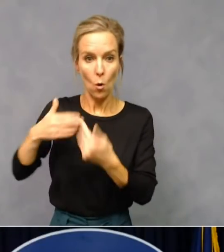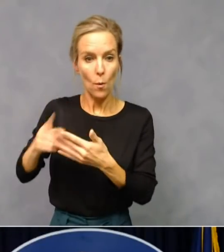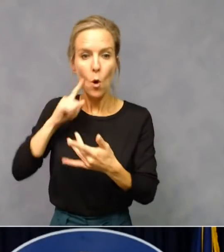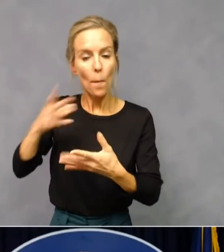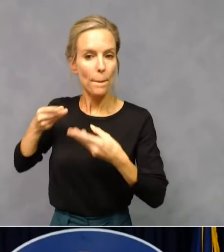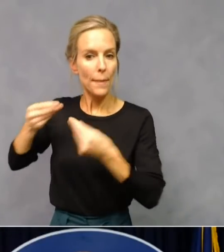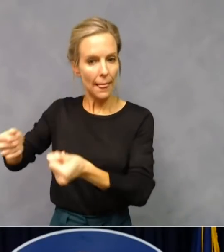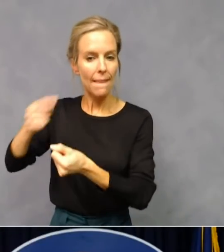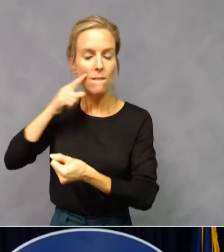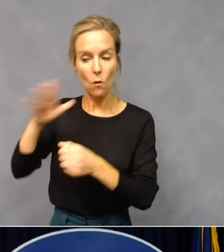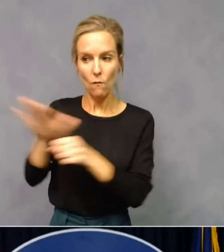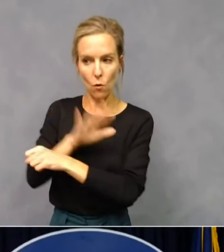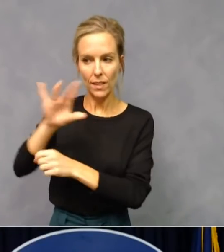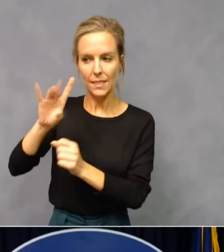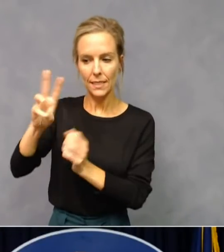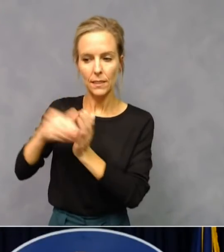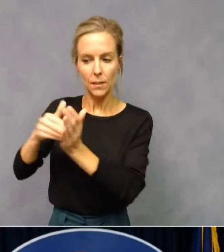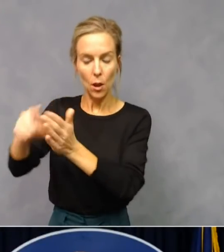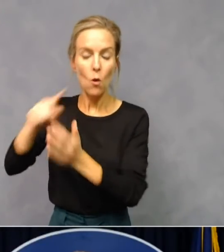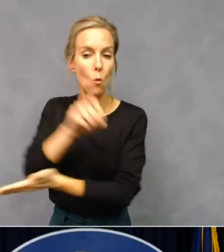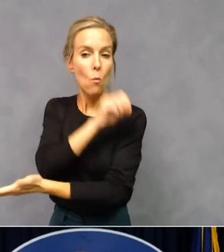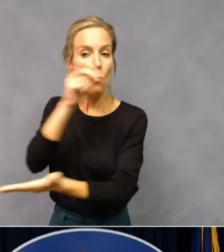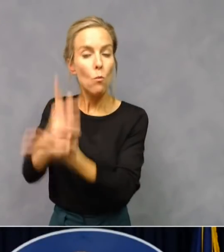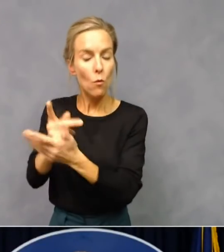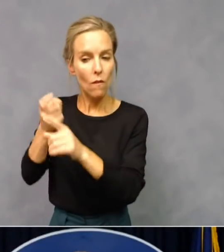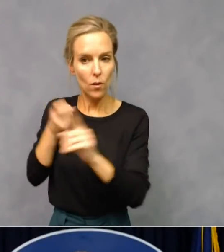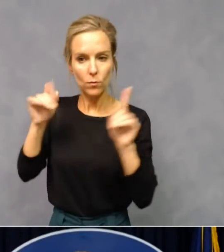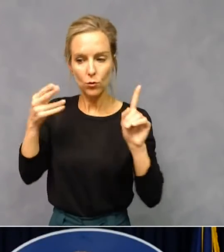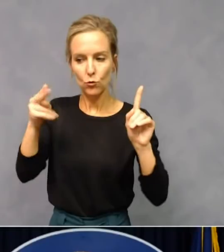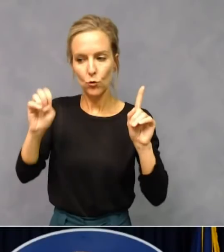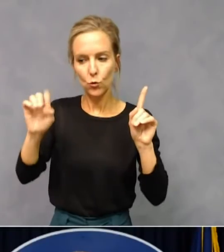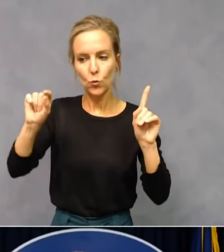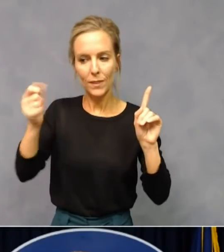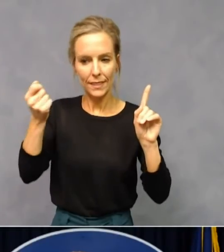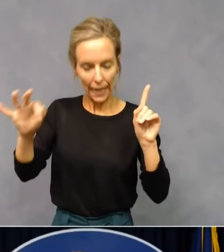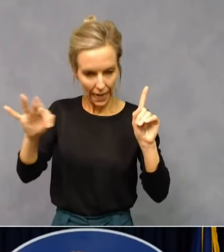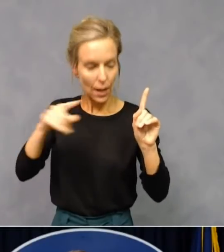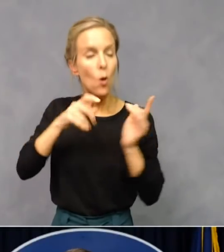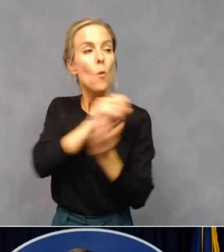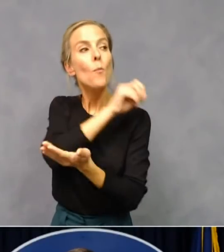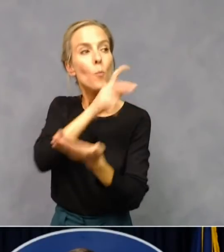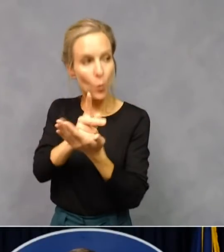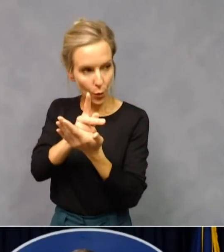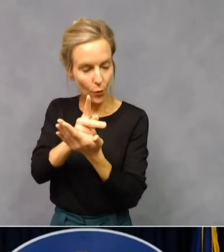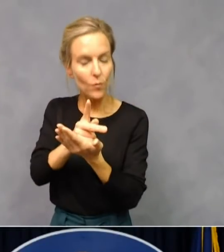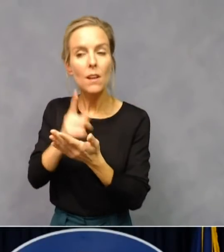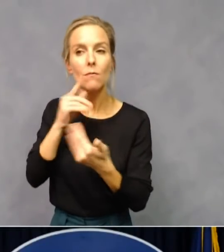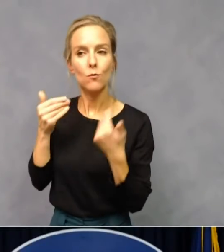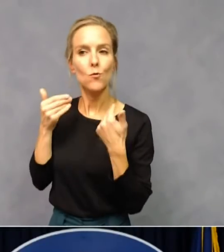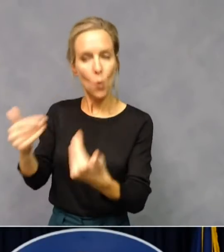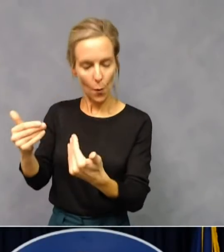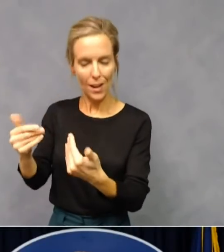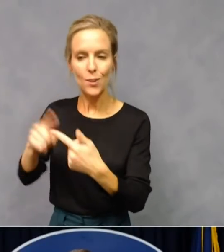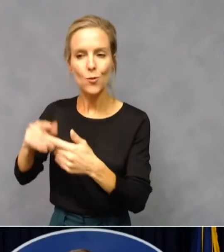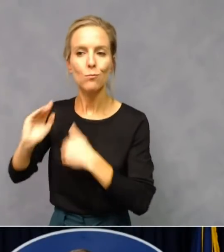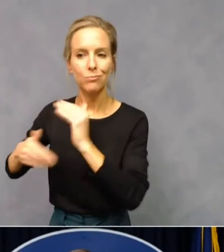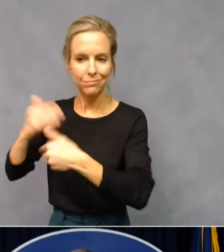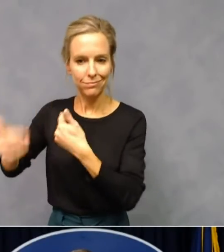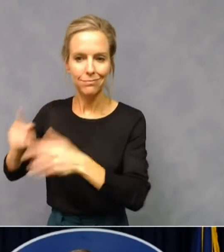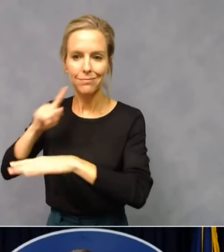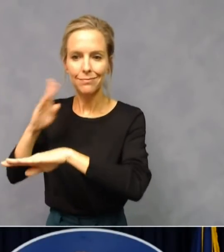spec building grant was approved in June of 2019 and received authorization to proceed in February of